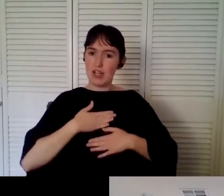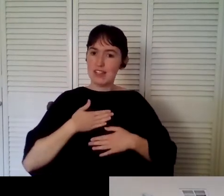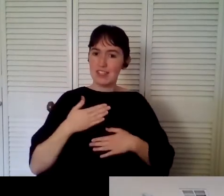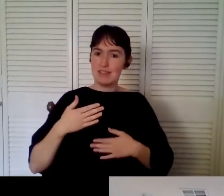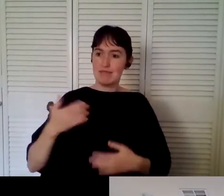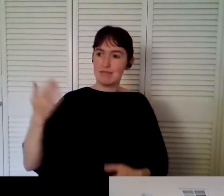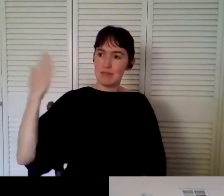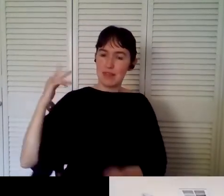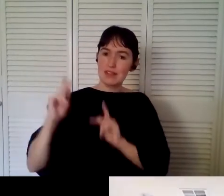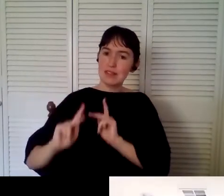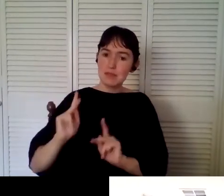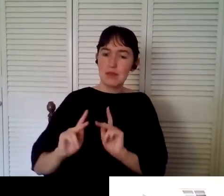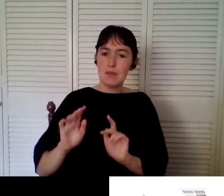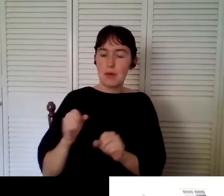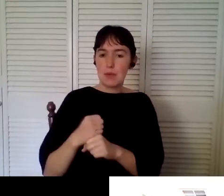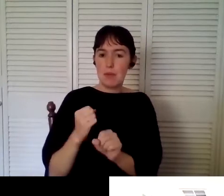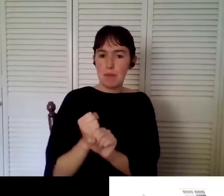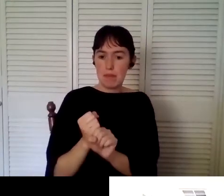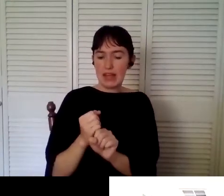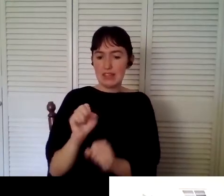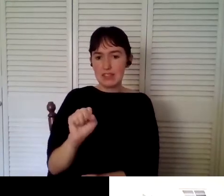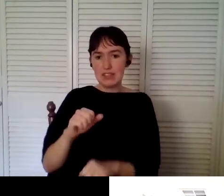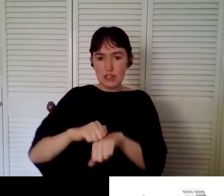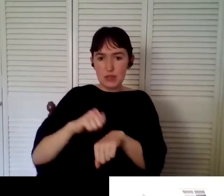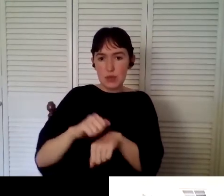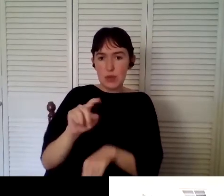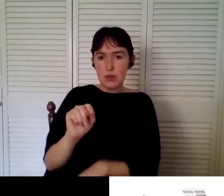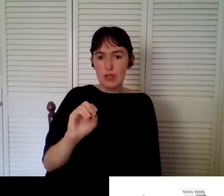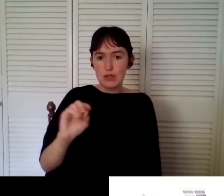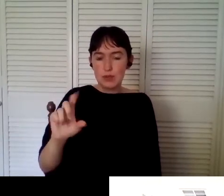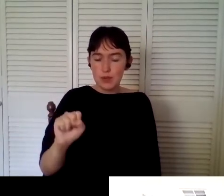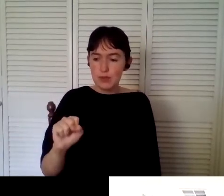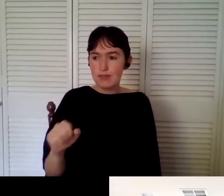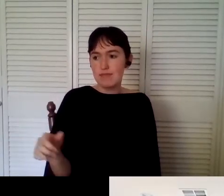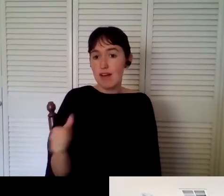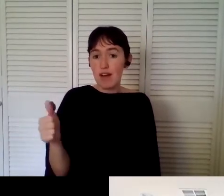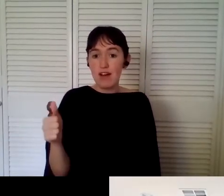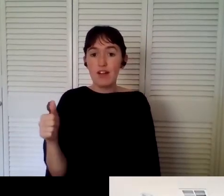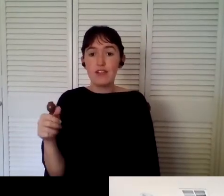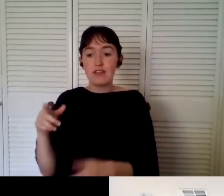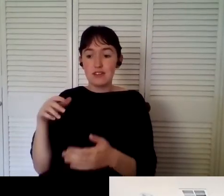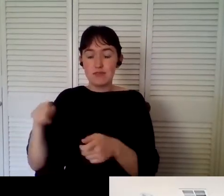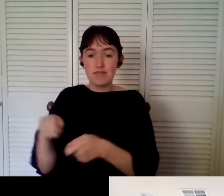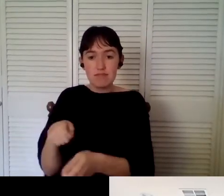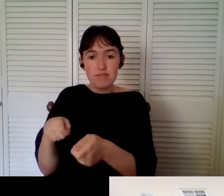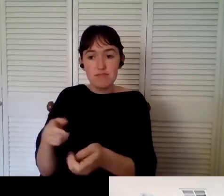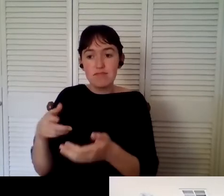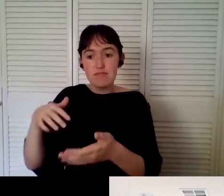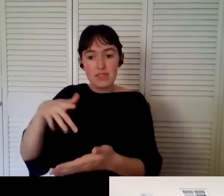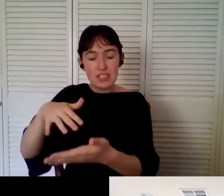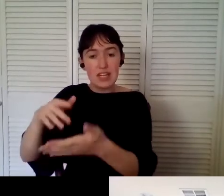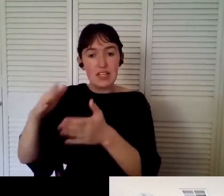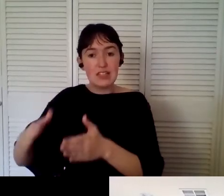of the history of stone tool use and other archaeologists who specialize in this. And I guess to go back to the other question from the Kramer class of